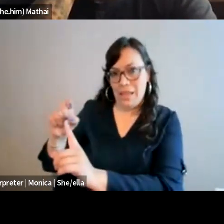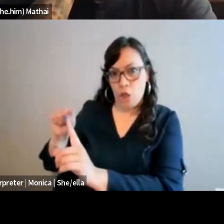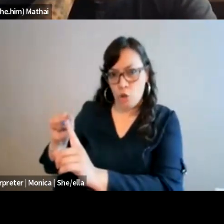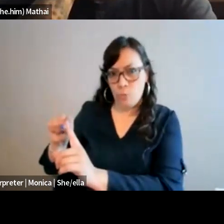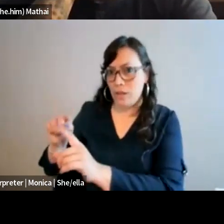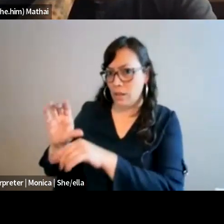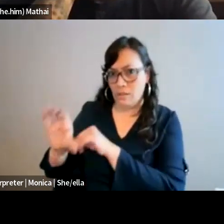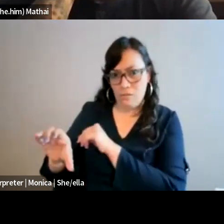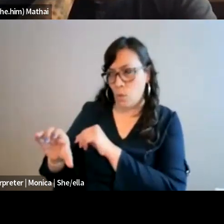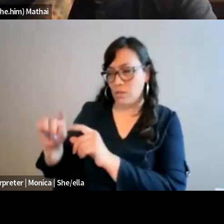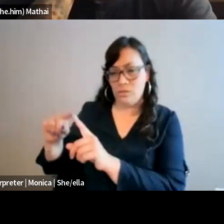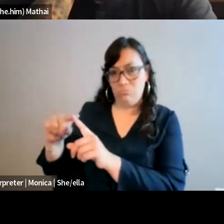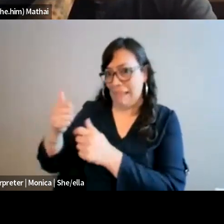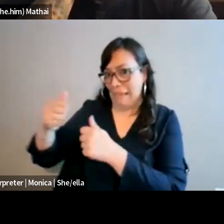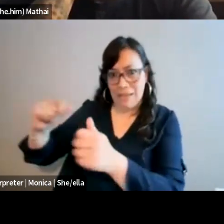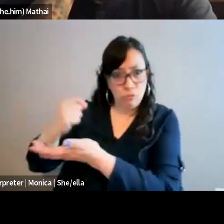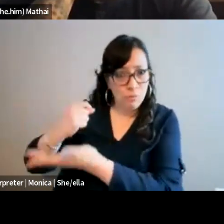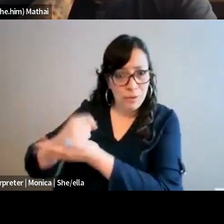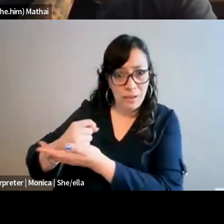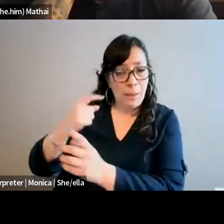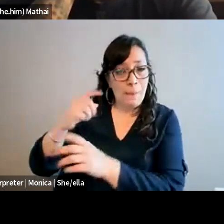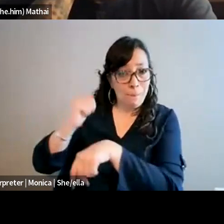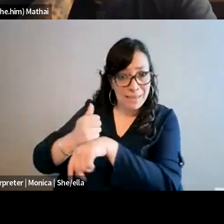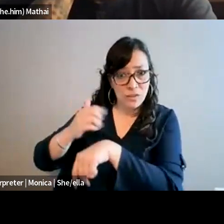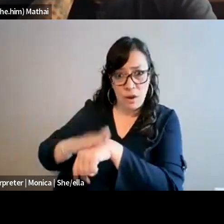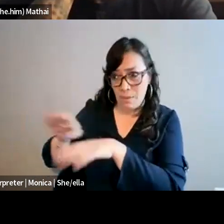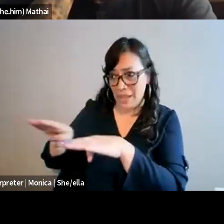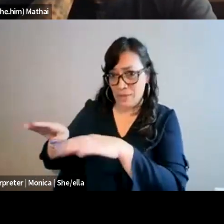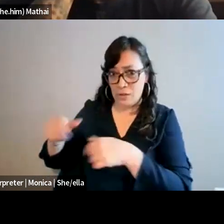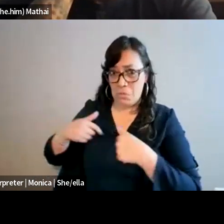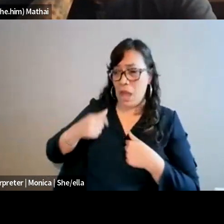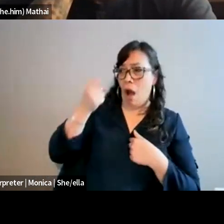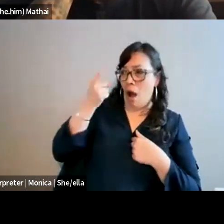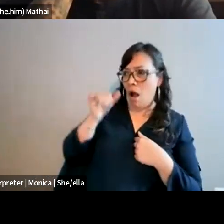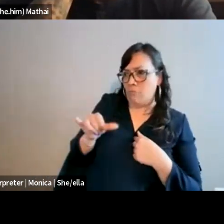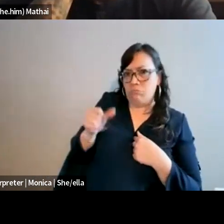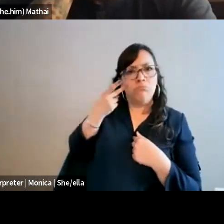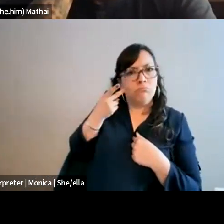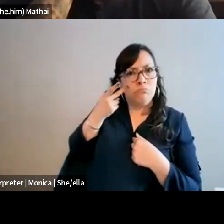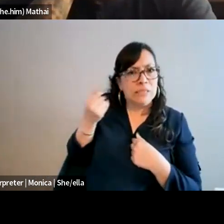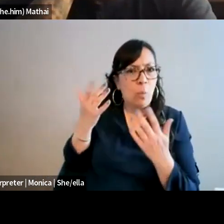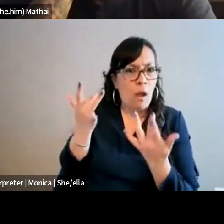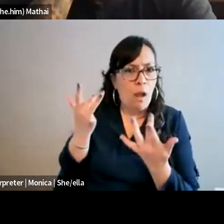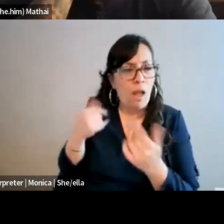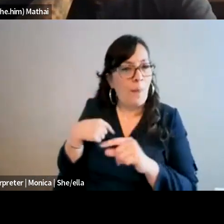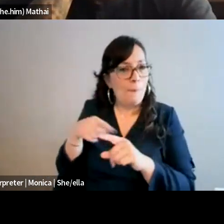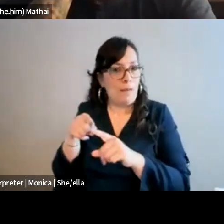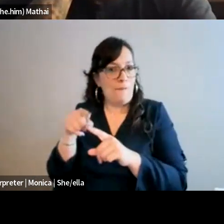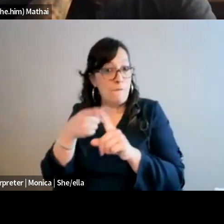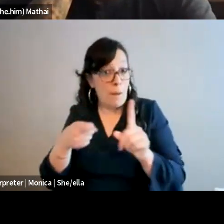involuntarily treated on the basis of behaviors that I considered to be very understandable and not at all threatening,